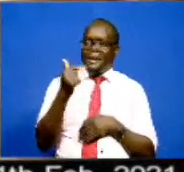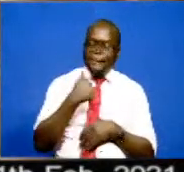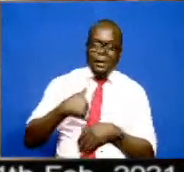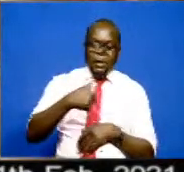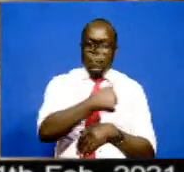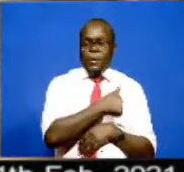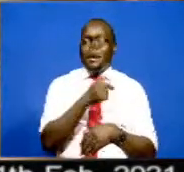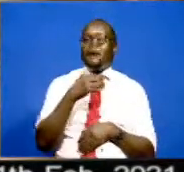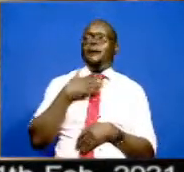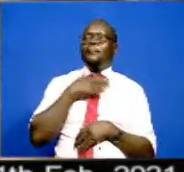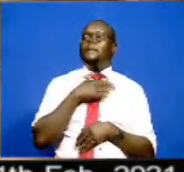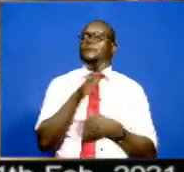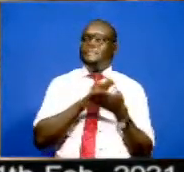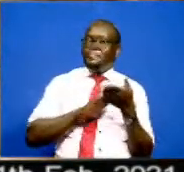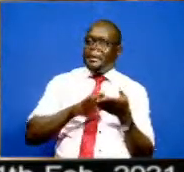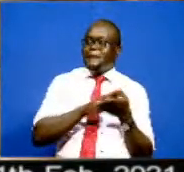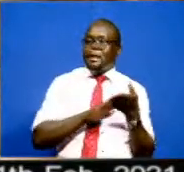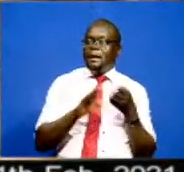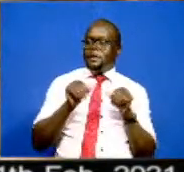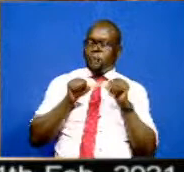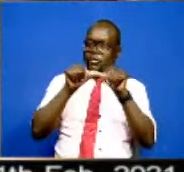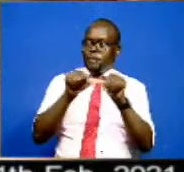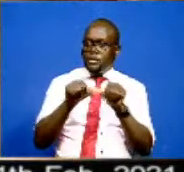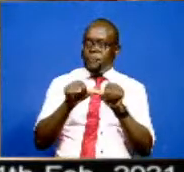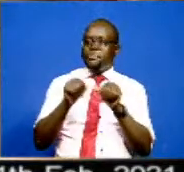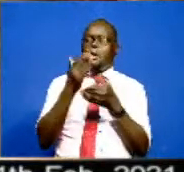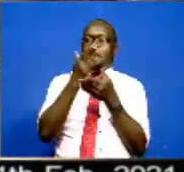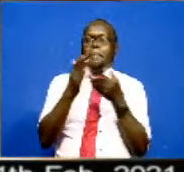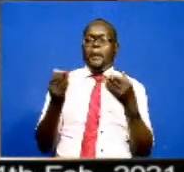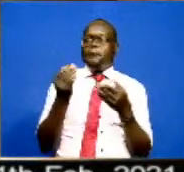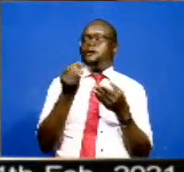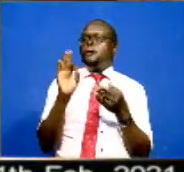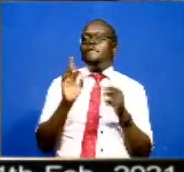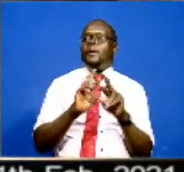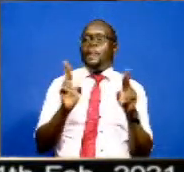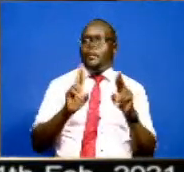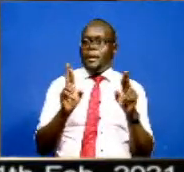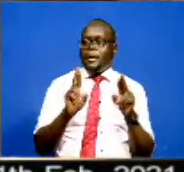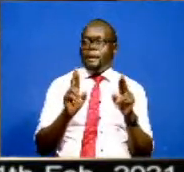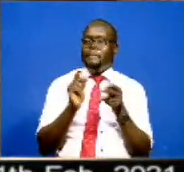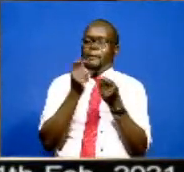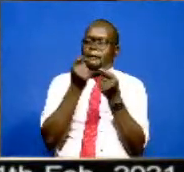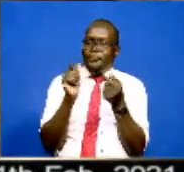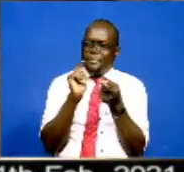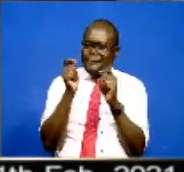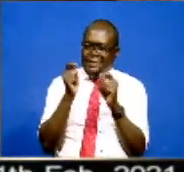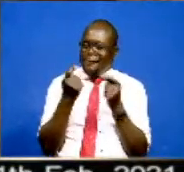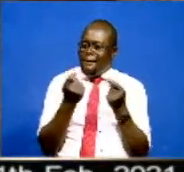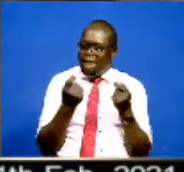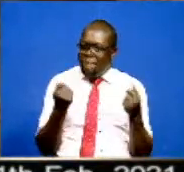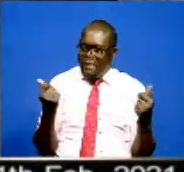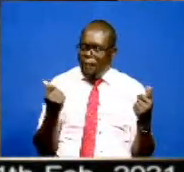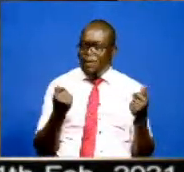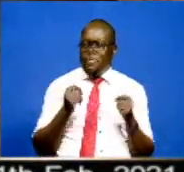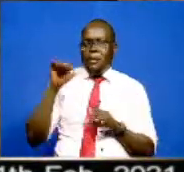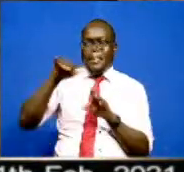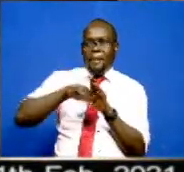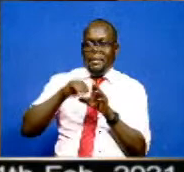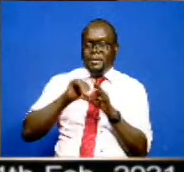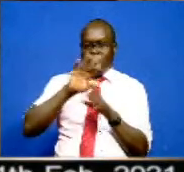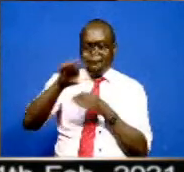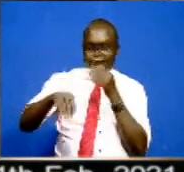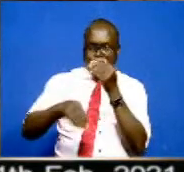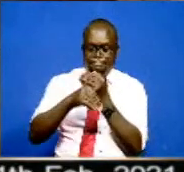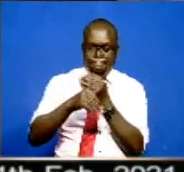basically almost retaining, apart from maybe a few changes, the membership. But in addition to